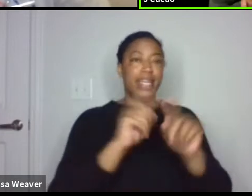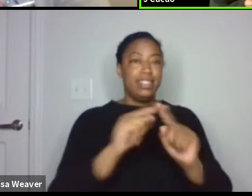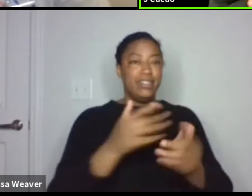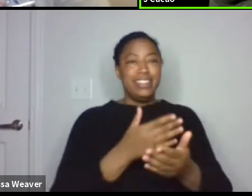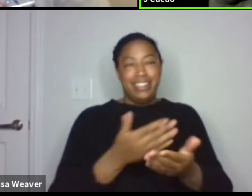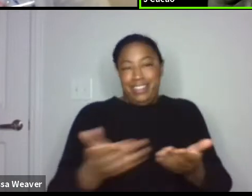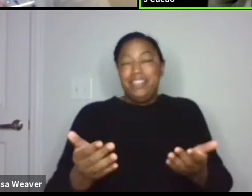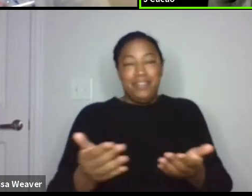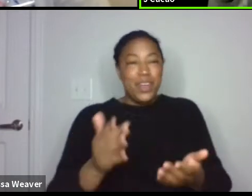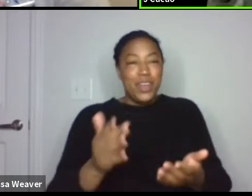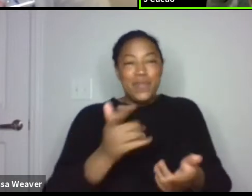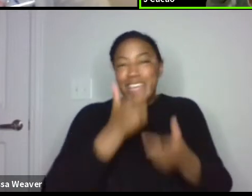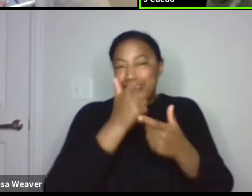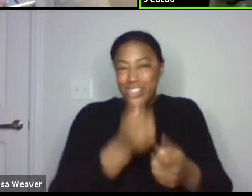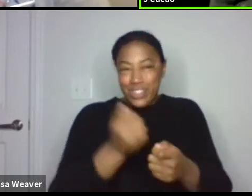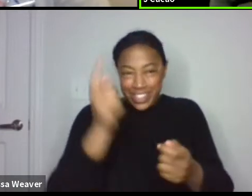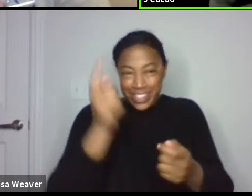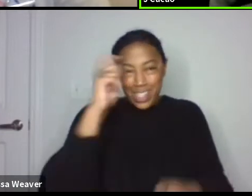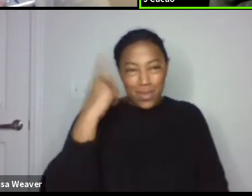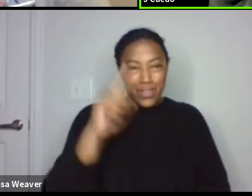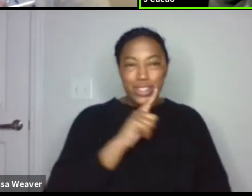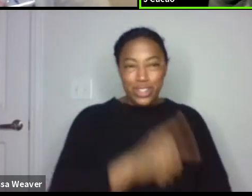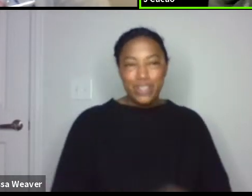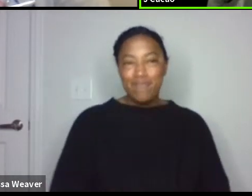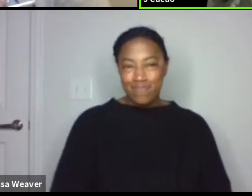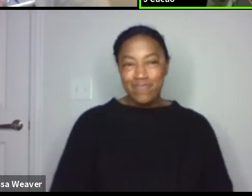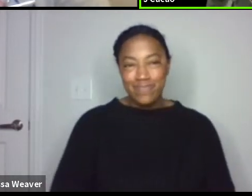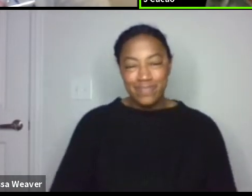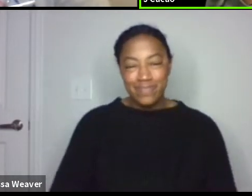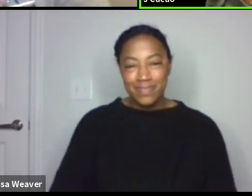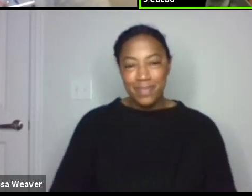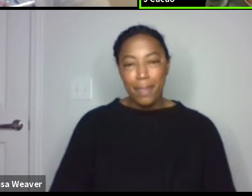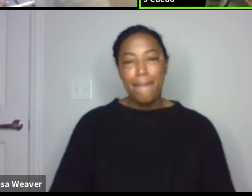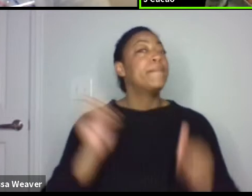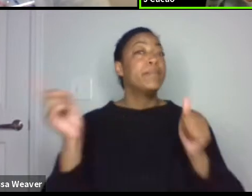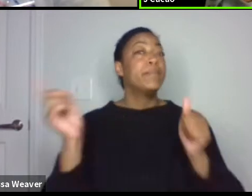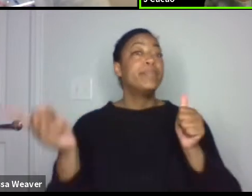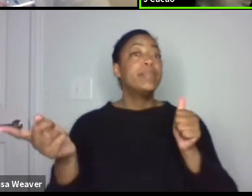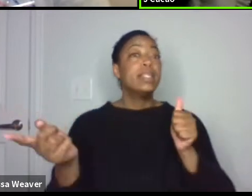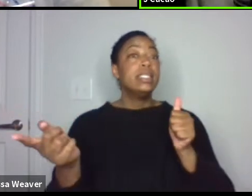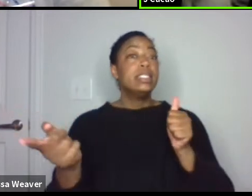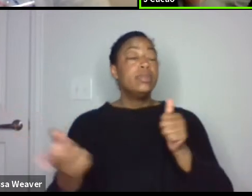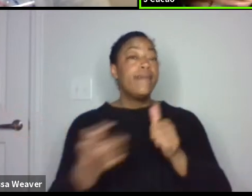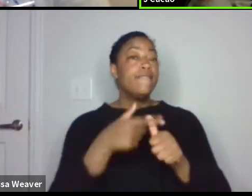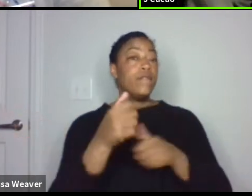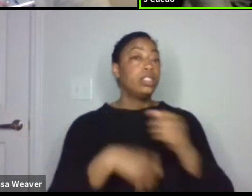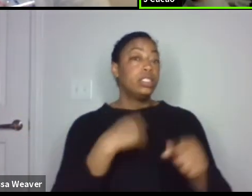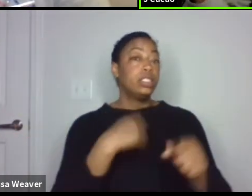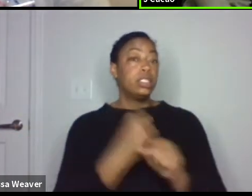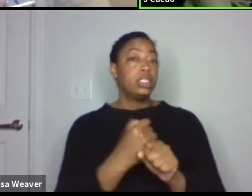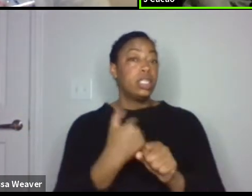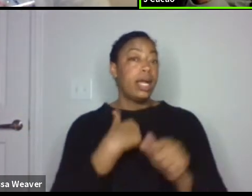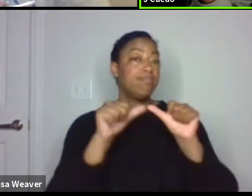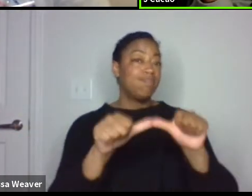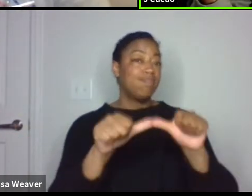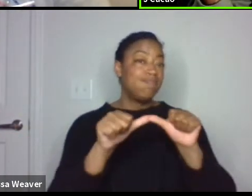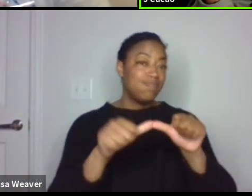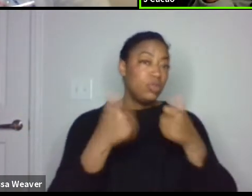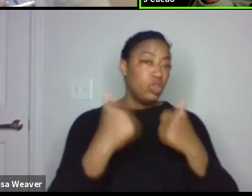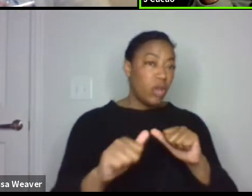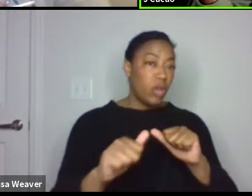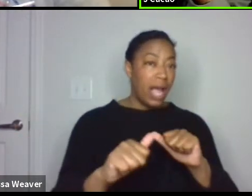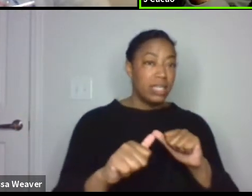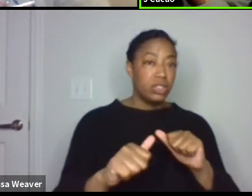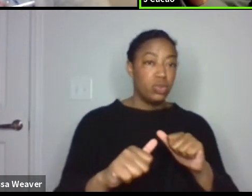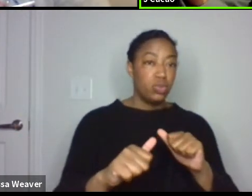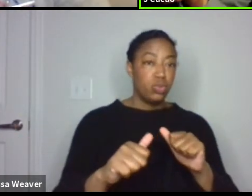gonna be a very interesting summer. Because this is gonna be the first year that I'm actually like consistently trying to put out music. You know what I